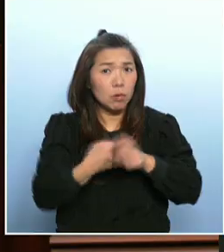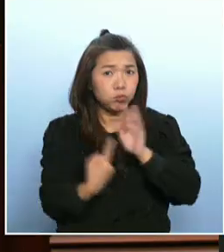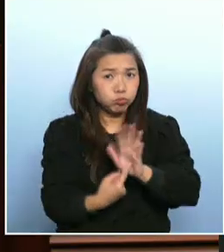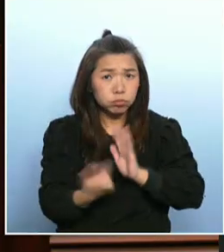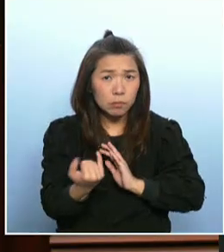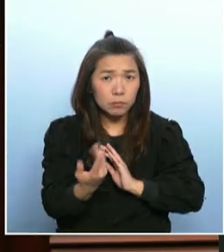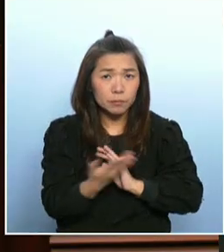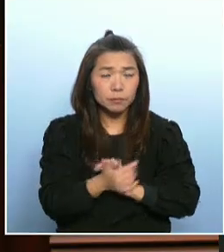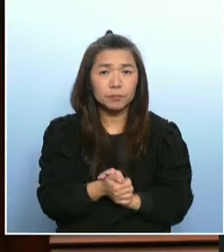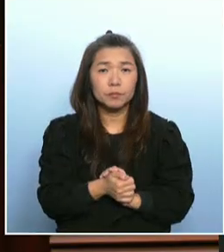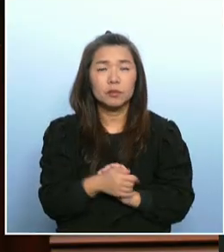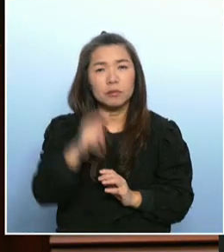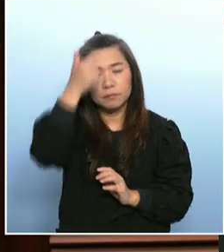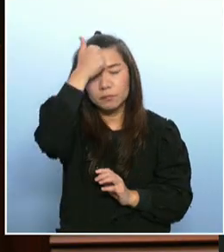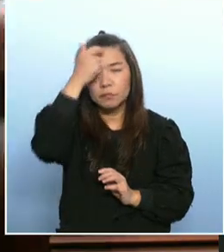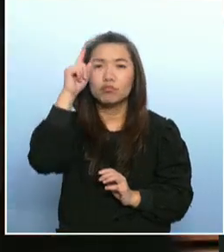non-active waiting list?